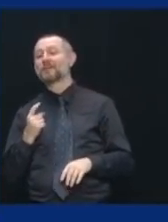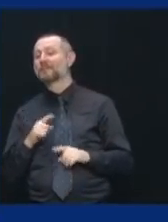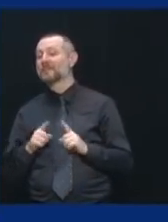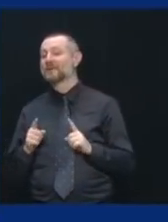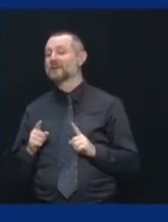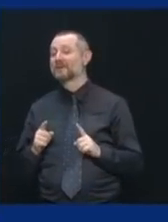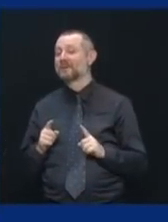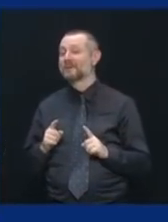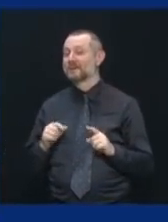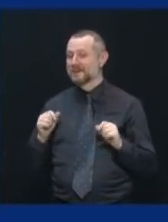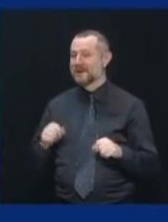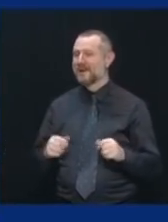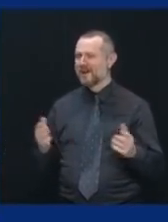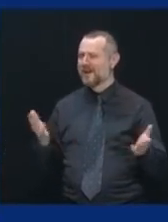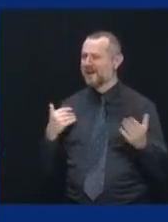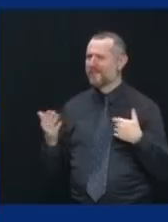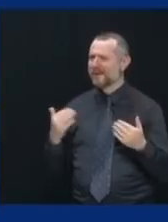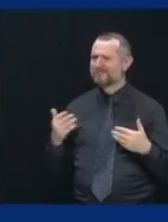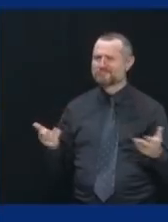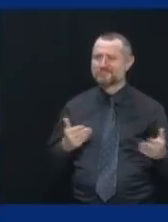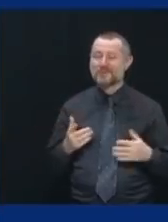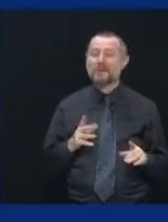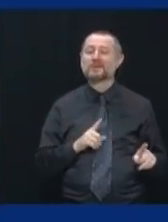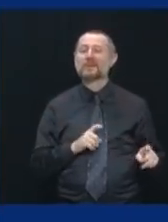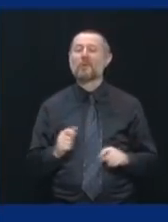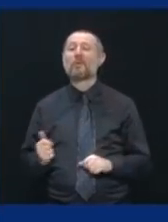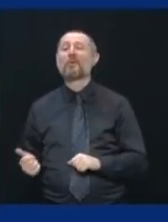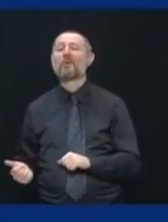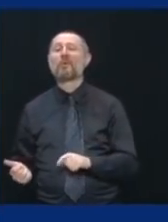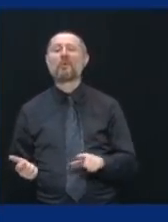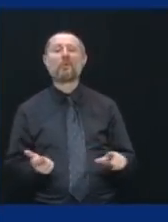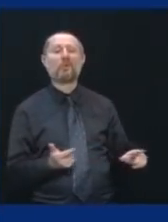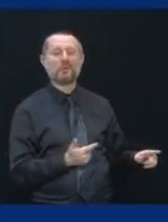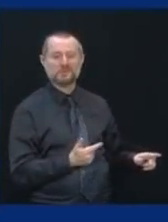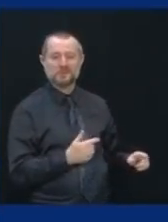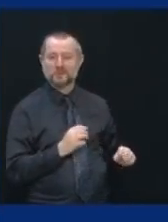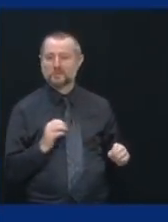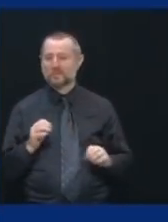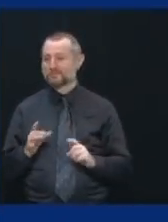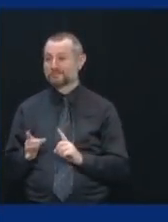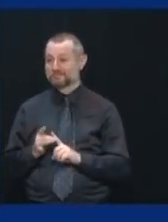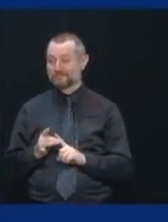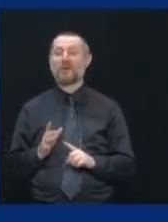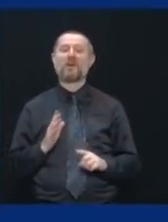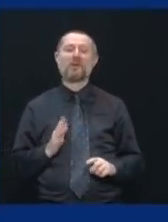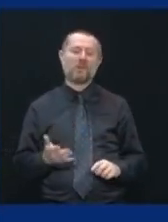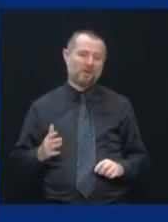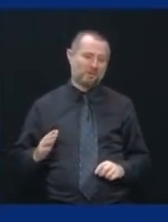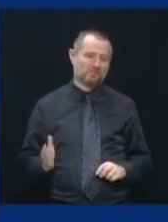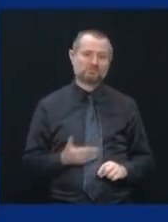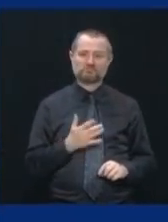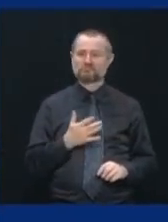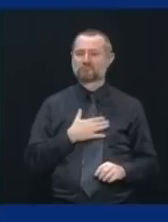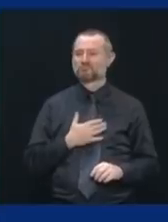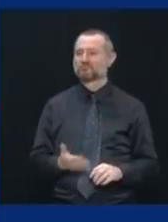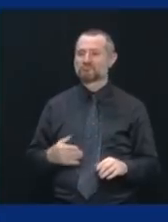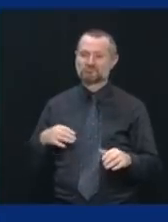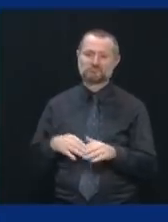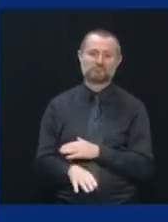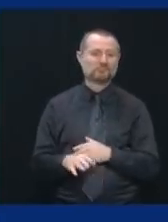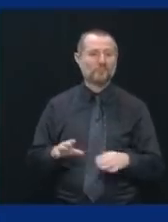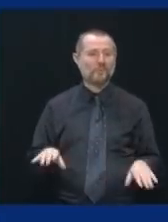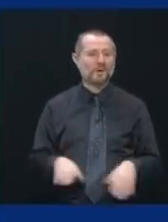all 150 people were tested and they're negative, well, then I would go to that wedding.